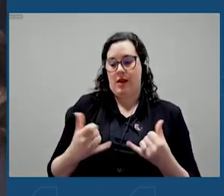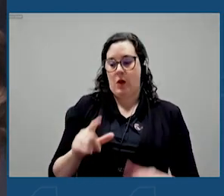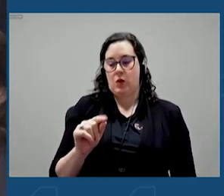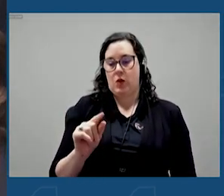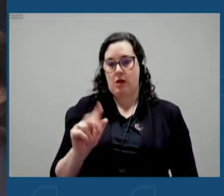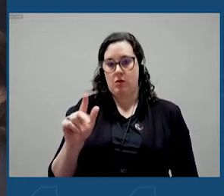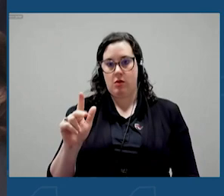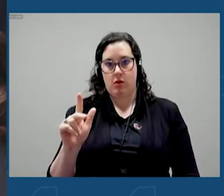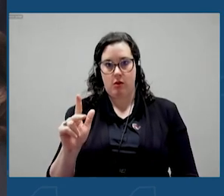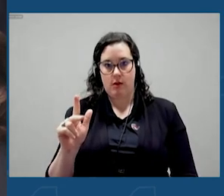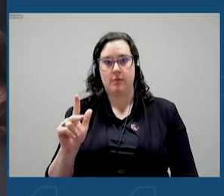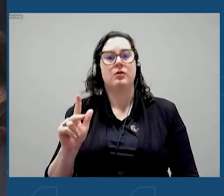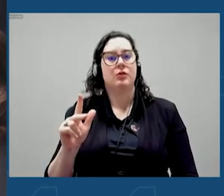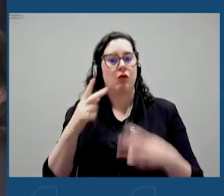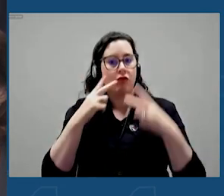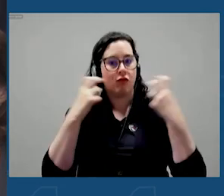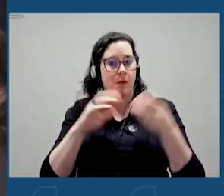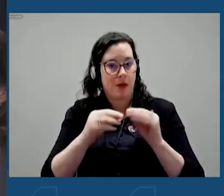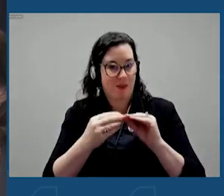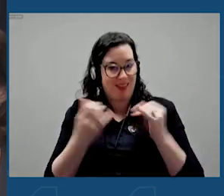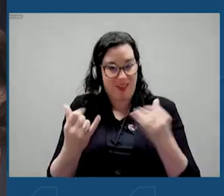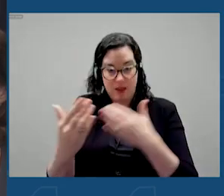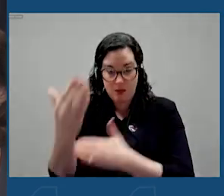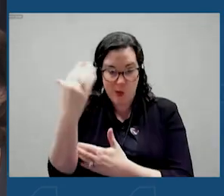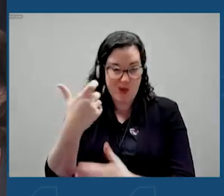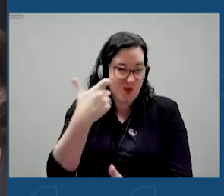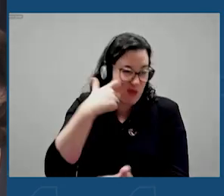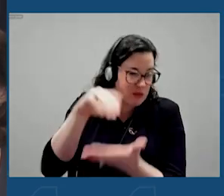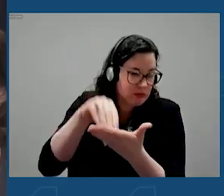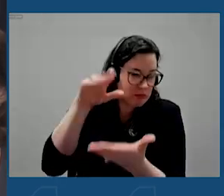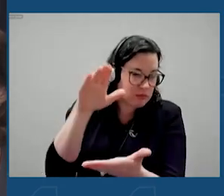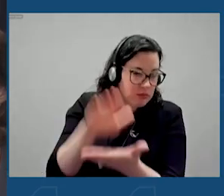numbers. As of this morning, and although